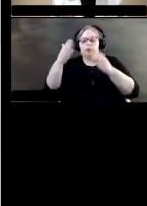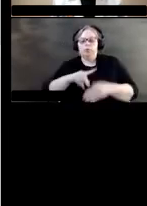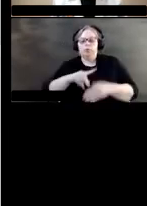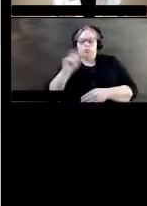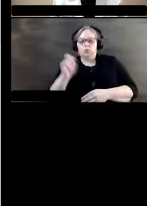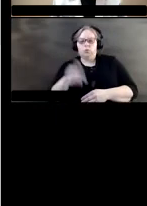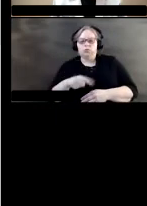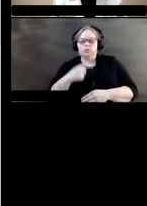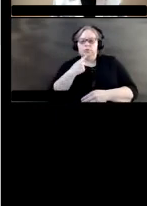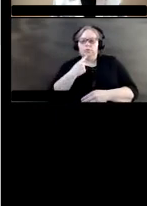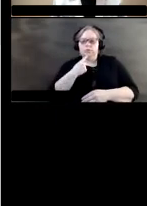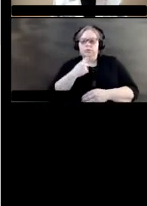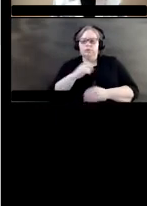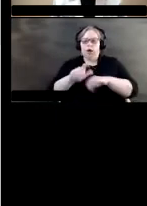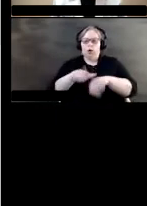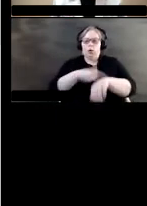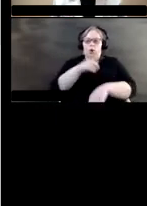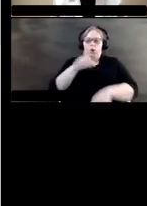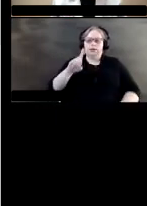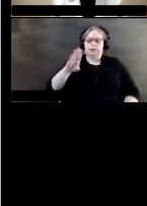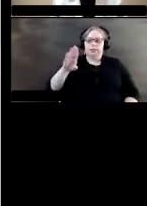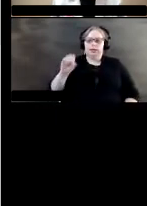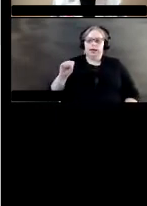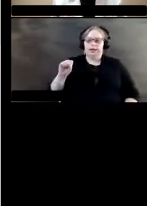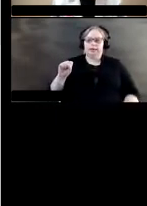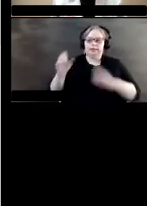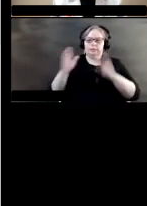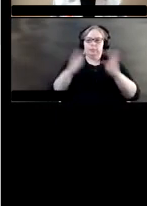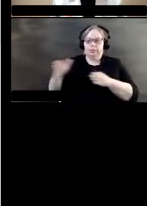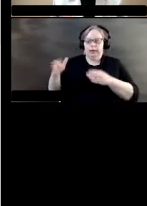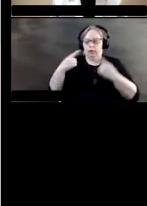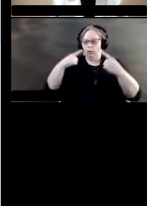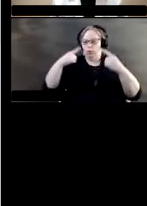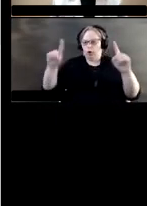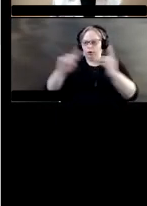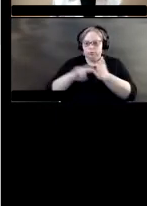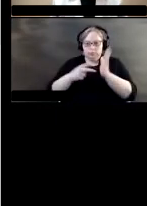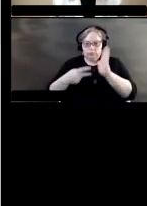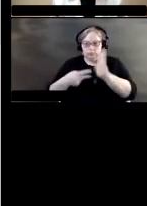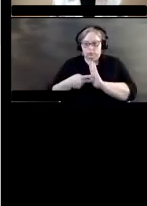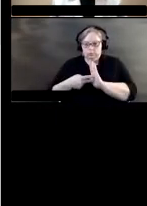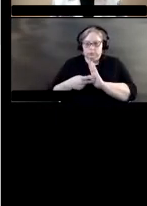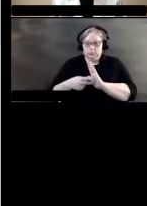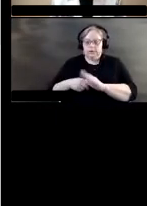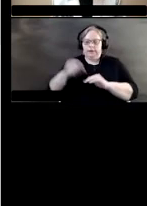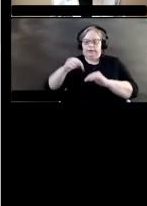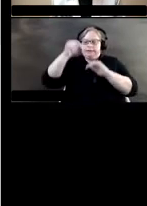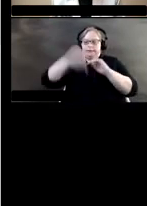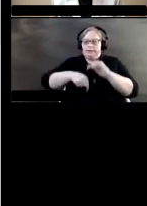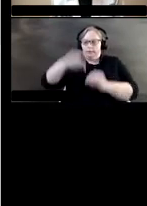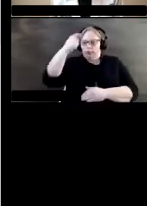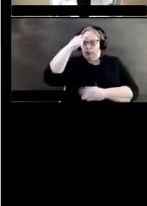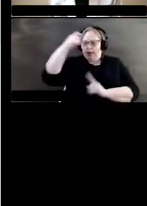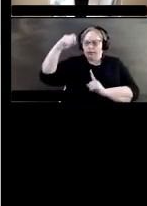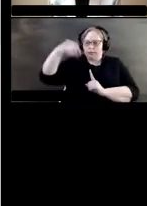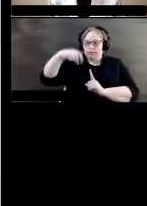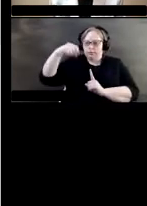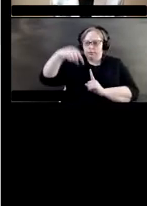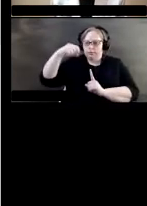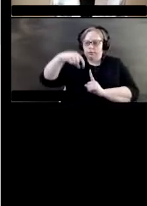saying, how long does DBS plan work? Do you mean like the deep brain, how long does a stimulator